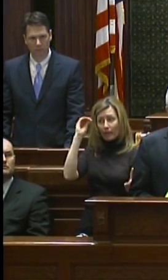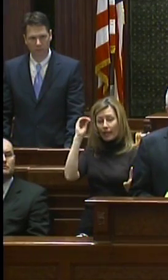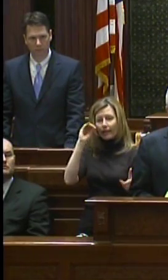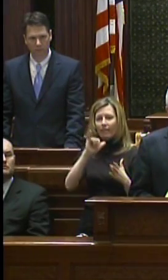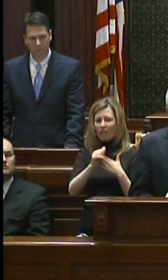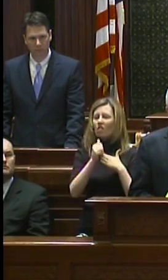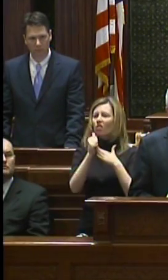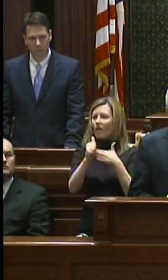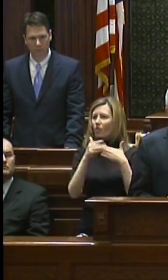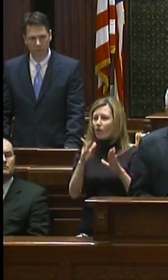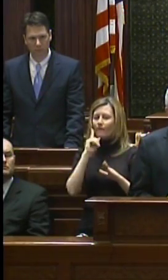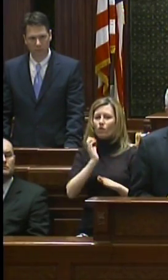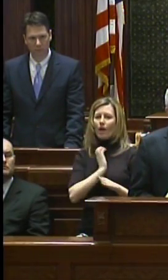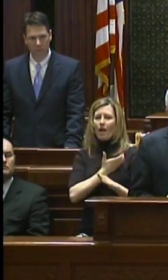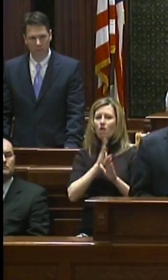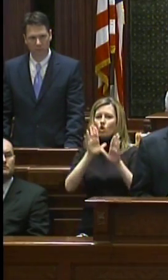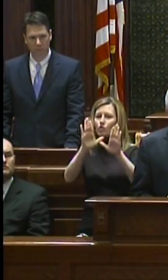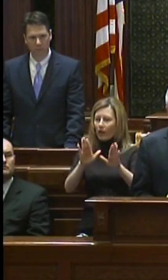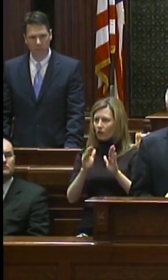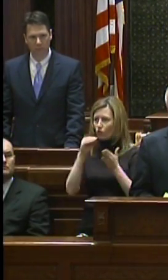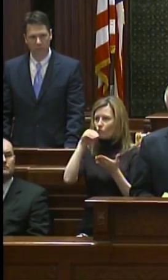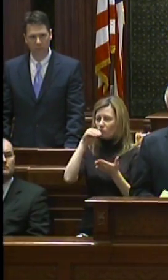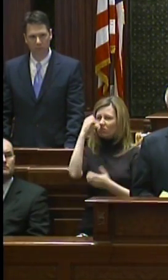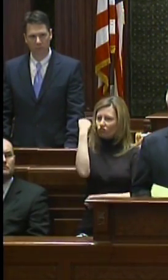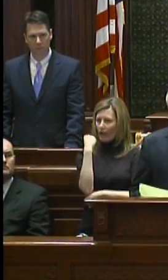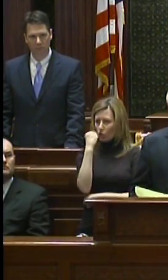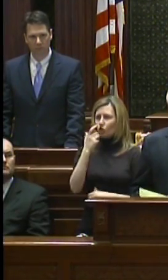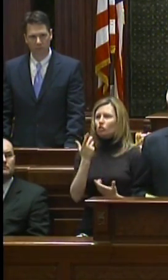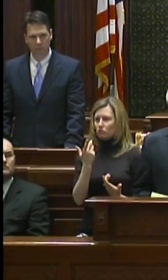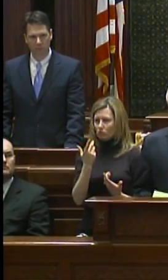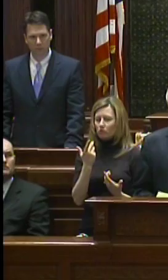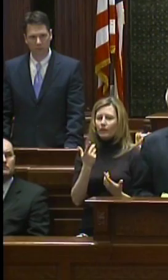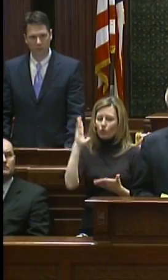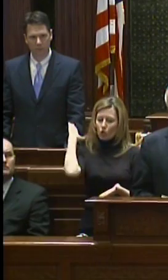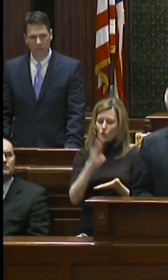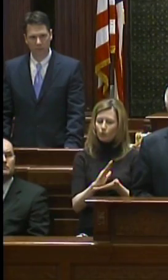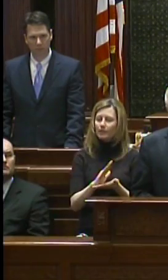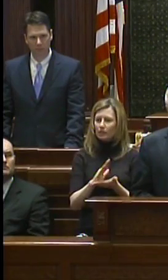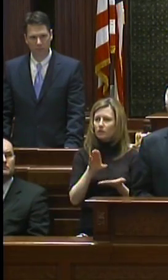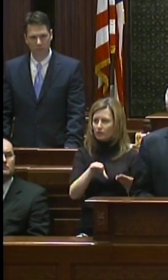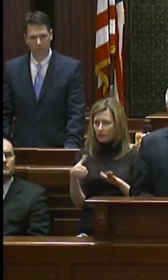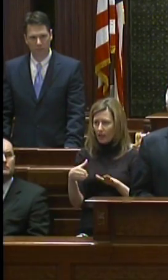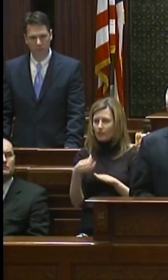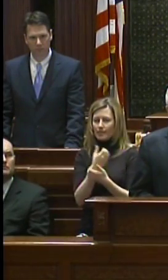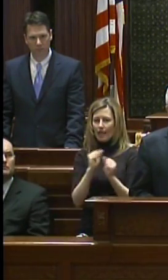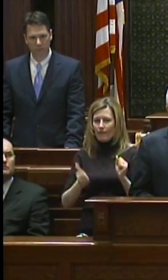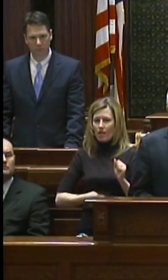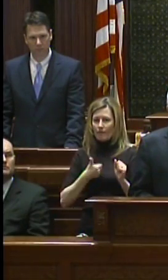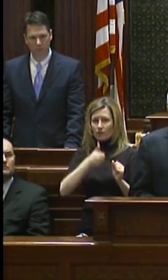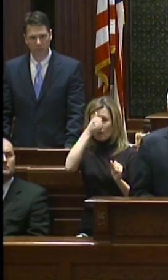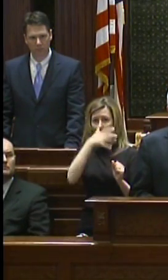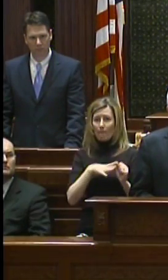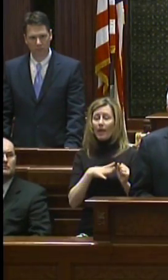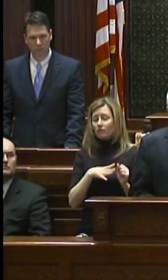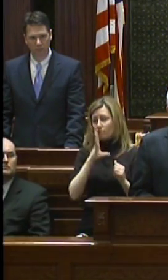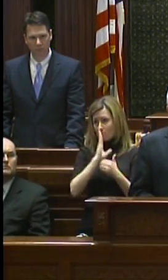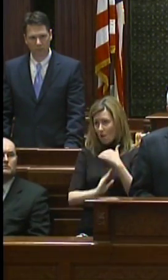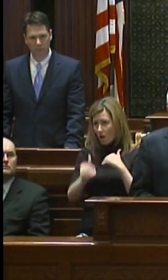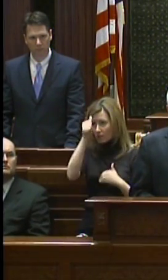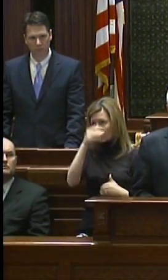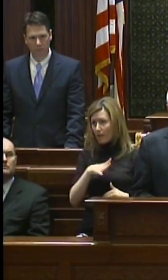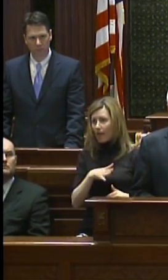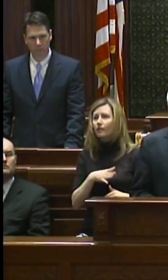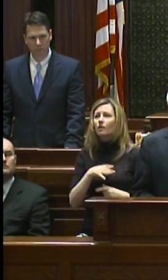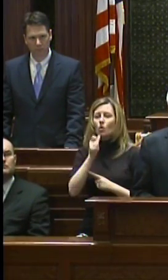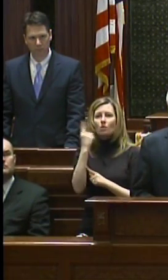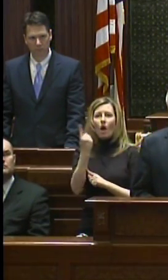way for our great record at reducing fatalities, saving lives on our highways. He's a man, a modest man, who has